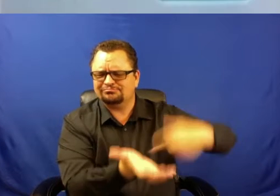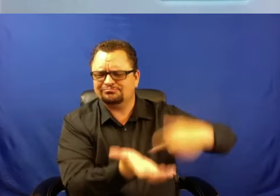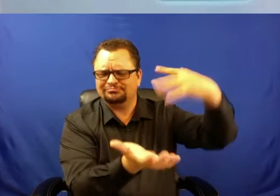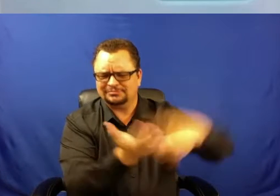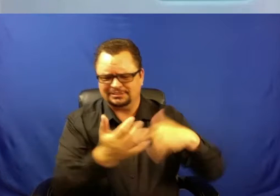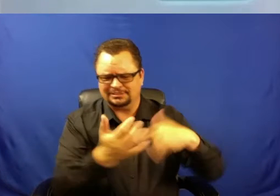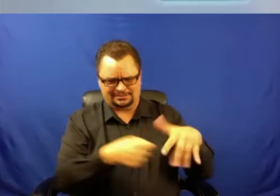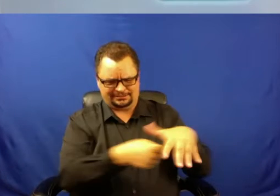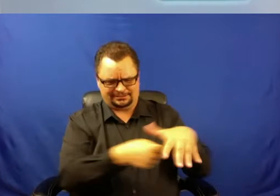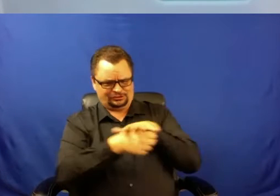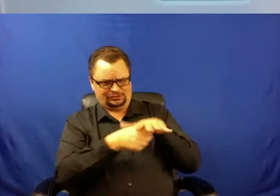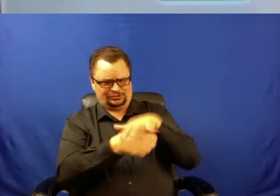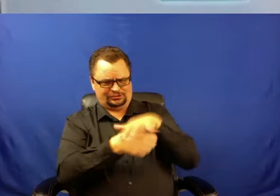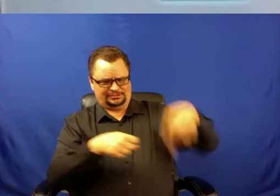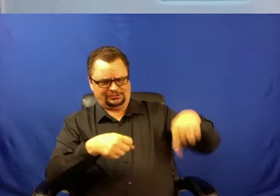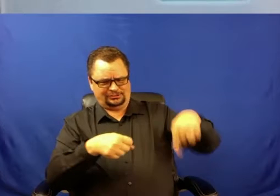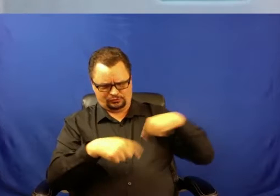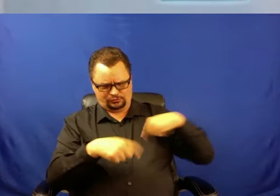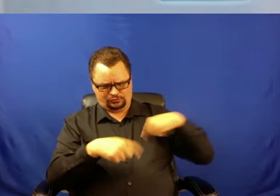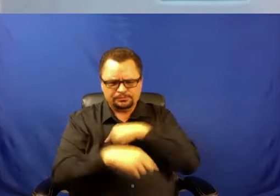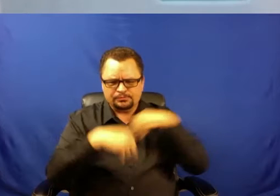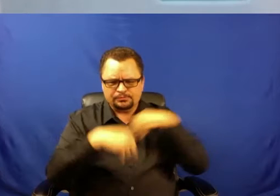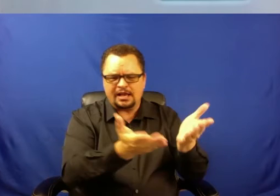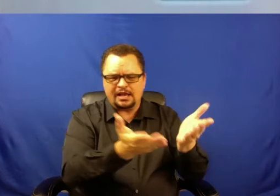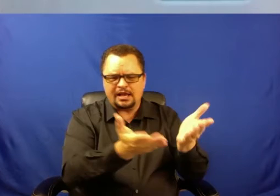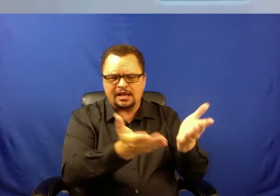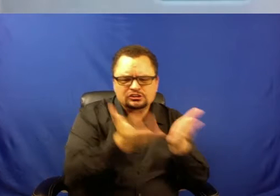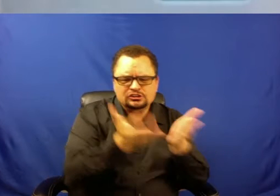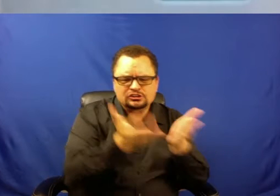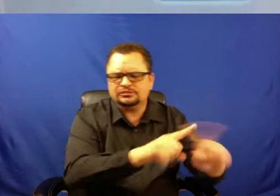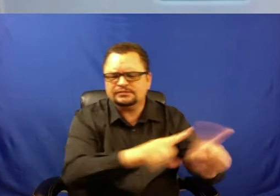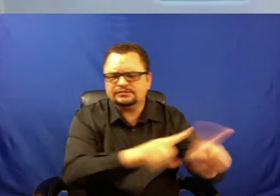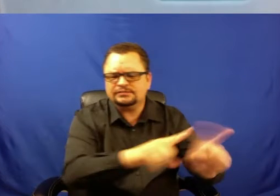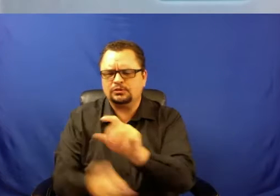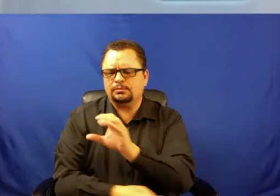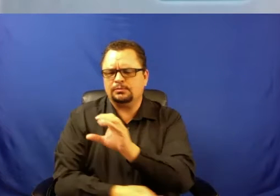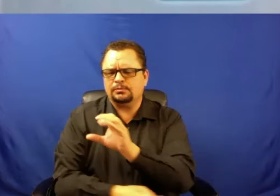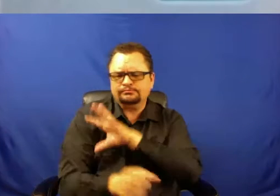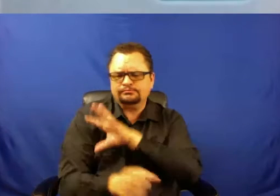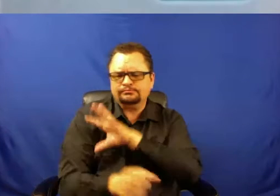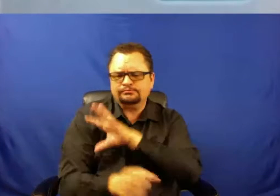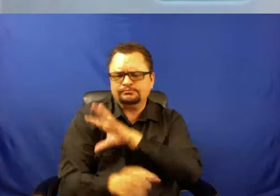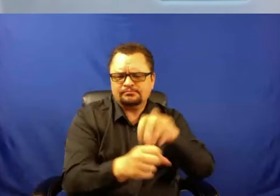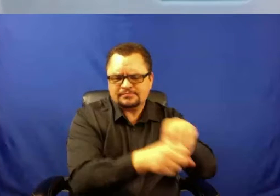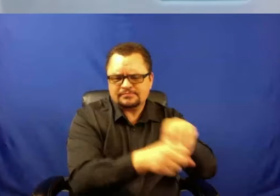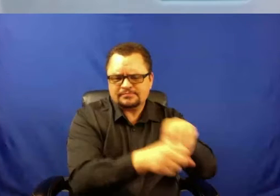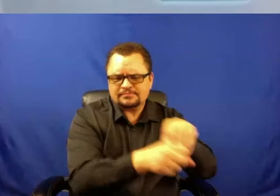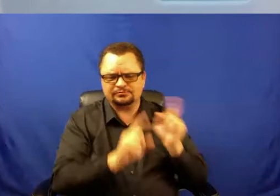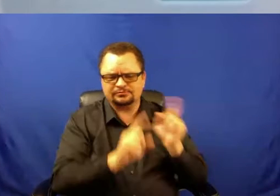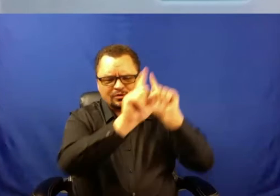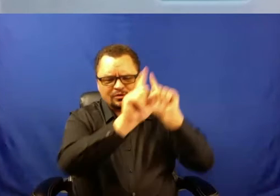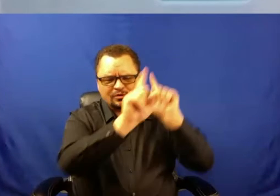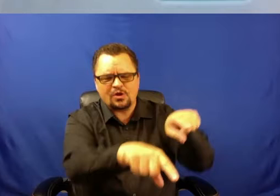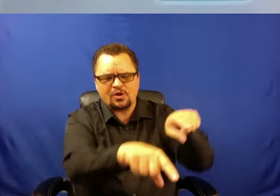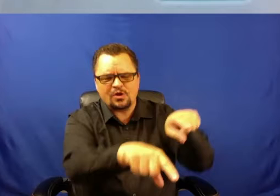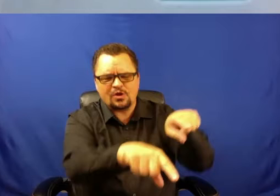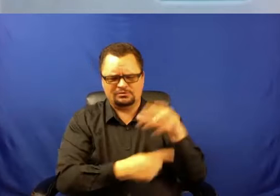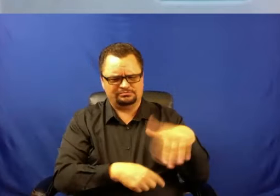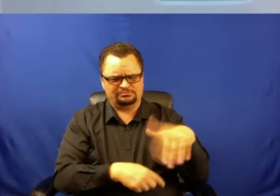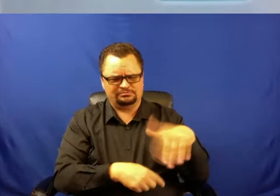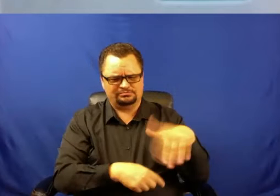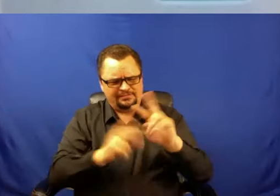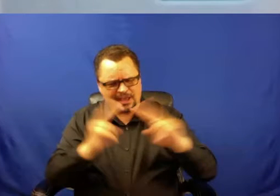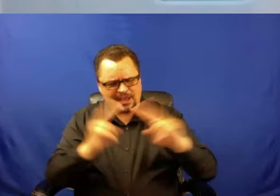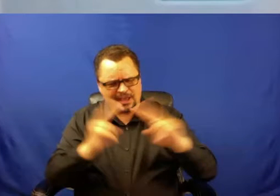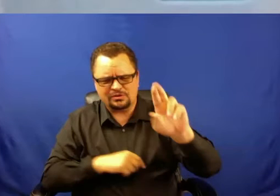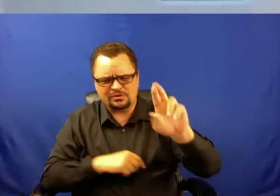thought it was, I guess, to use the term, inspirational to see our group collaboratively, along with the Medical Reserve